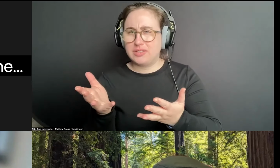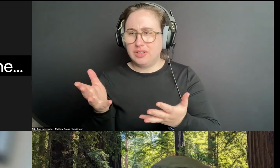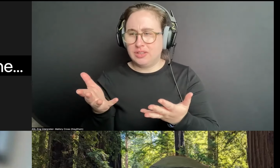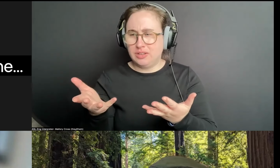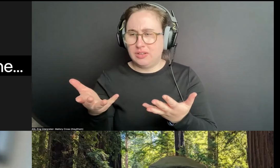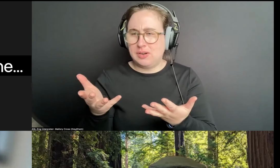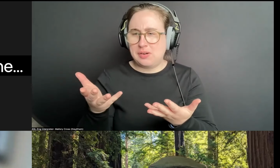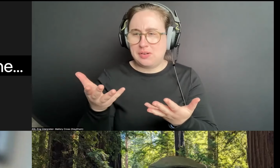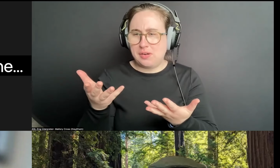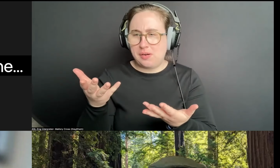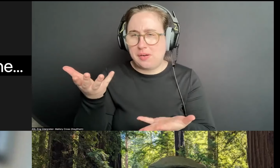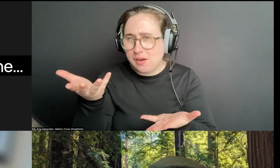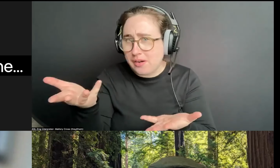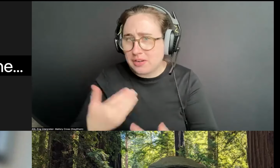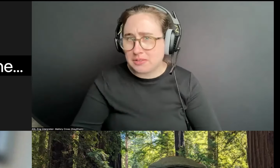that can be ameliorated?